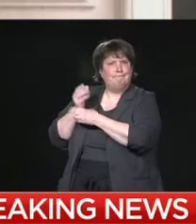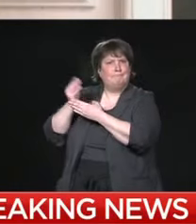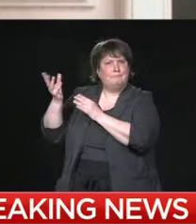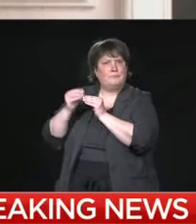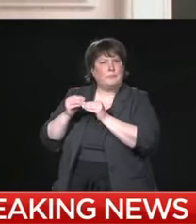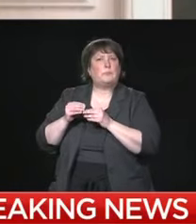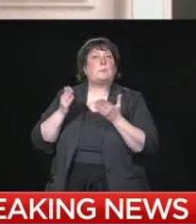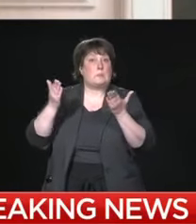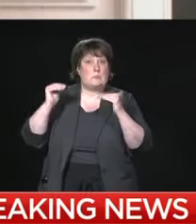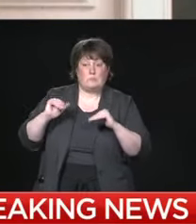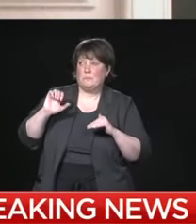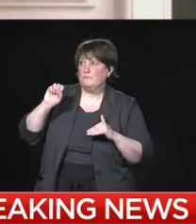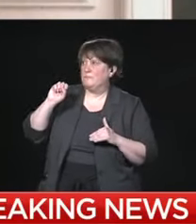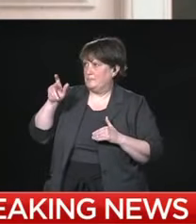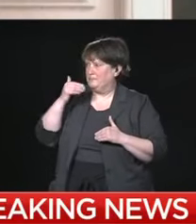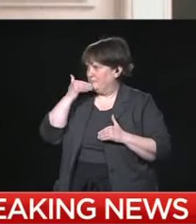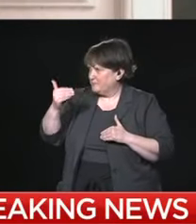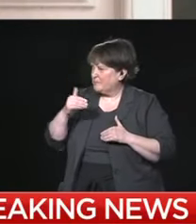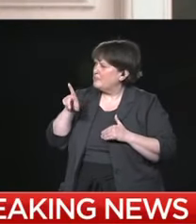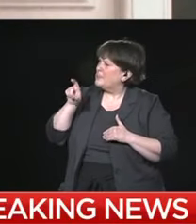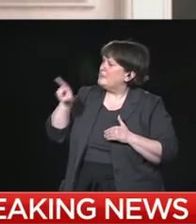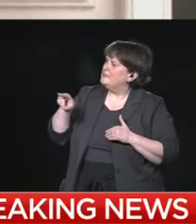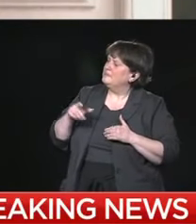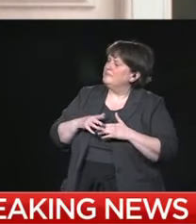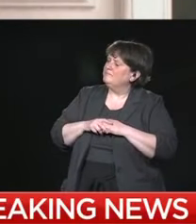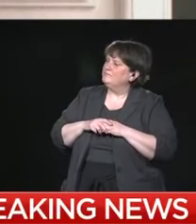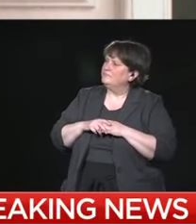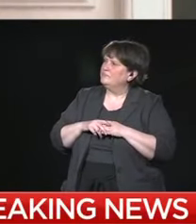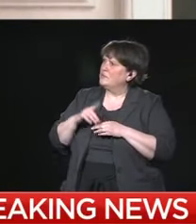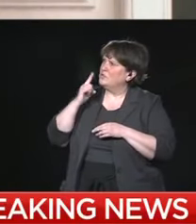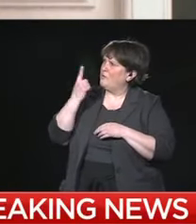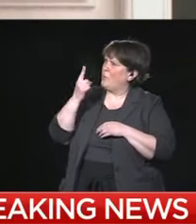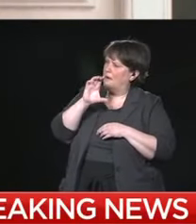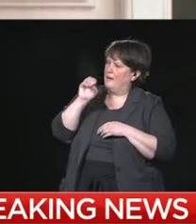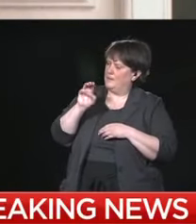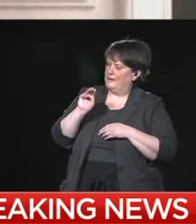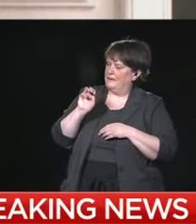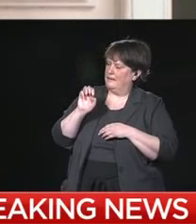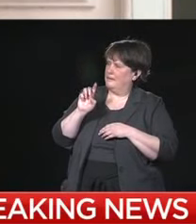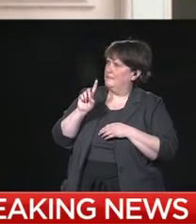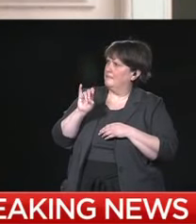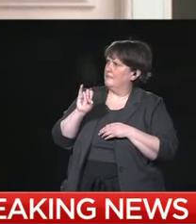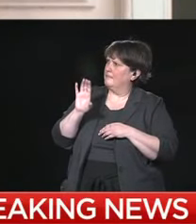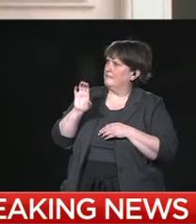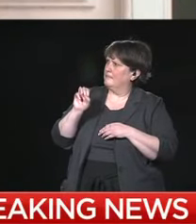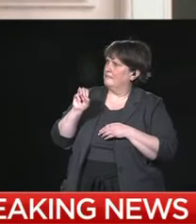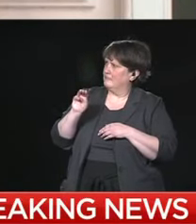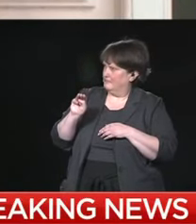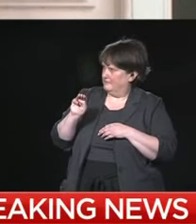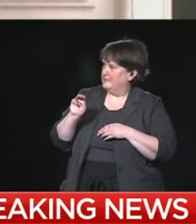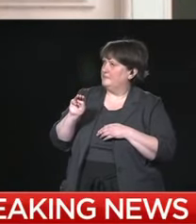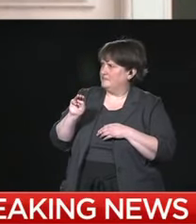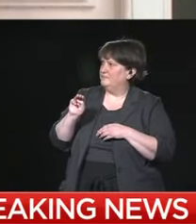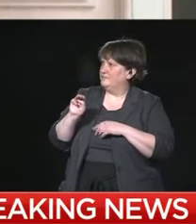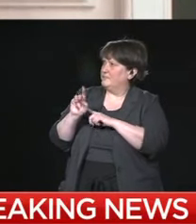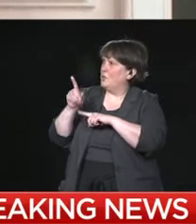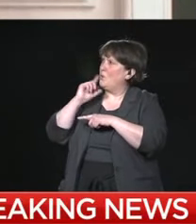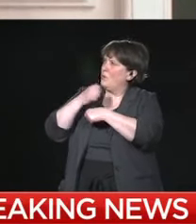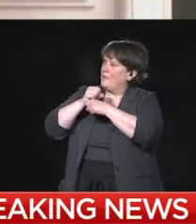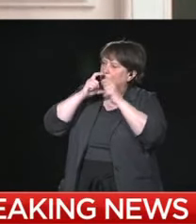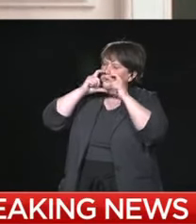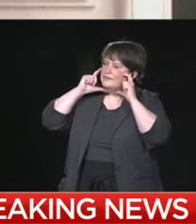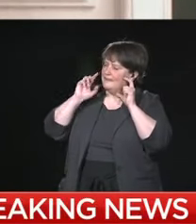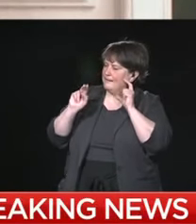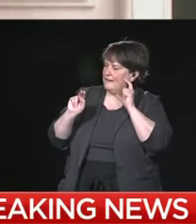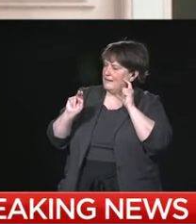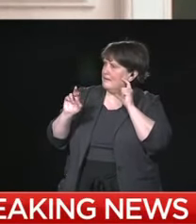Another question from Madame Bergeron. Yes, and for Medicom, who was going to be producing masks,